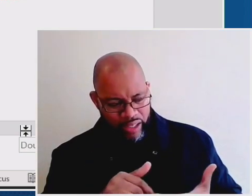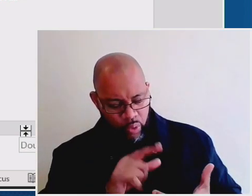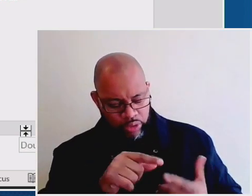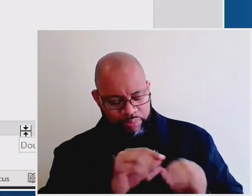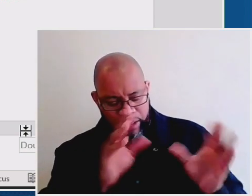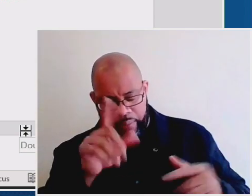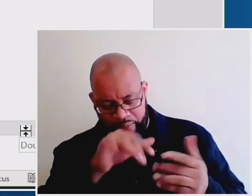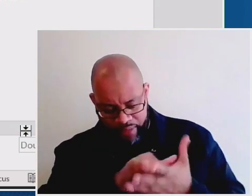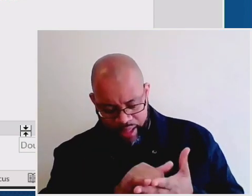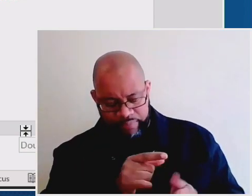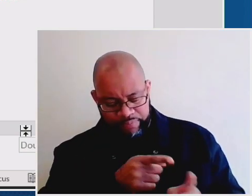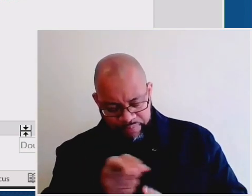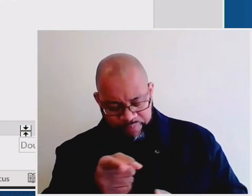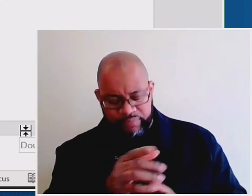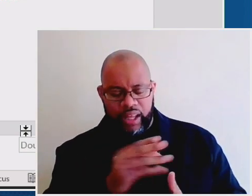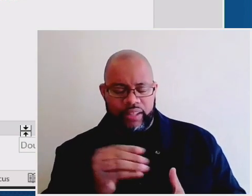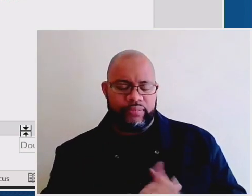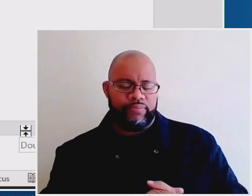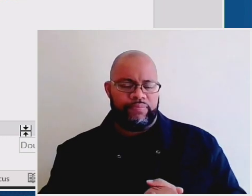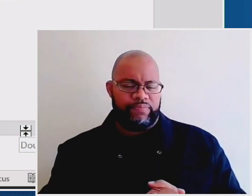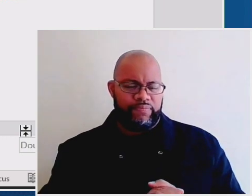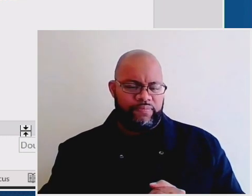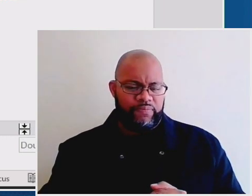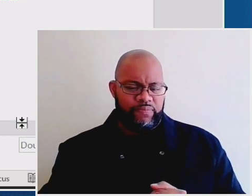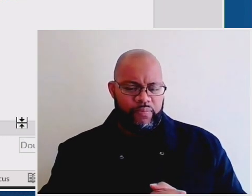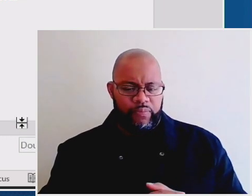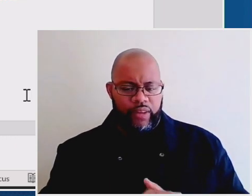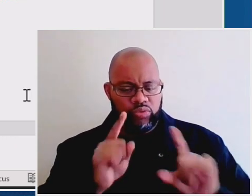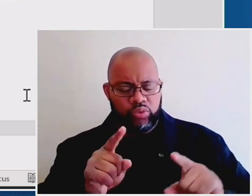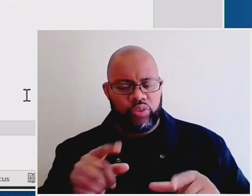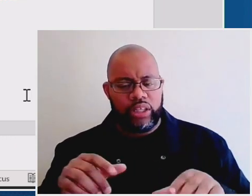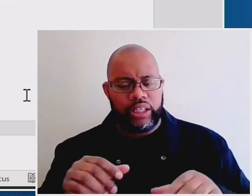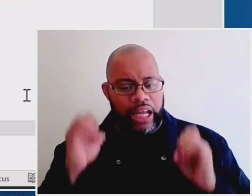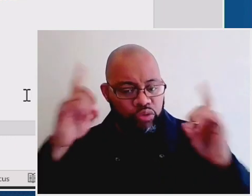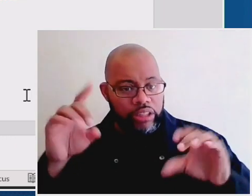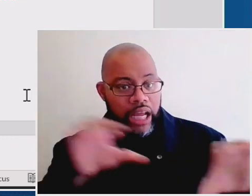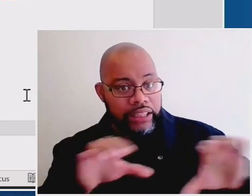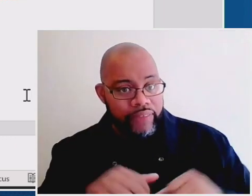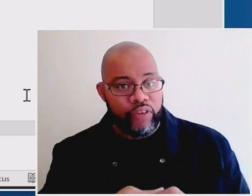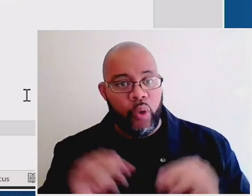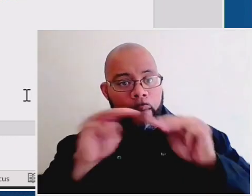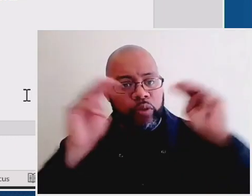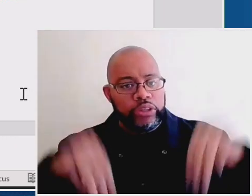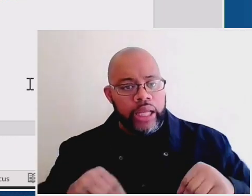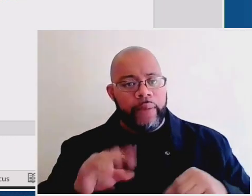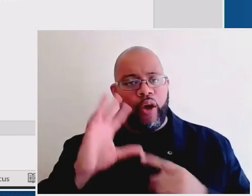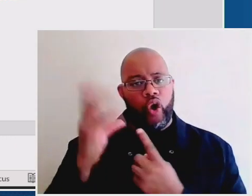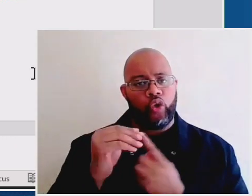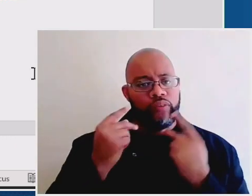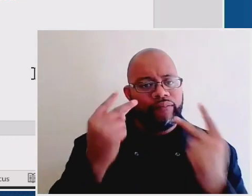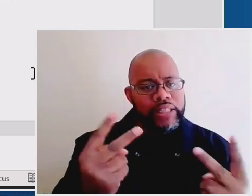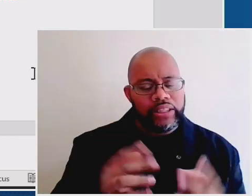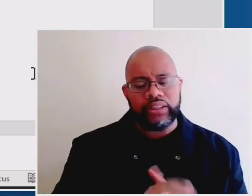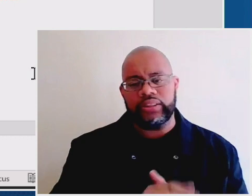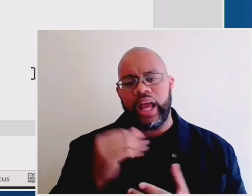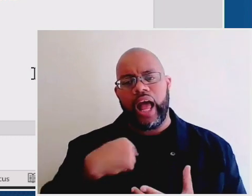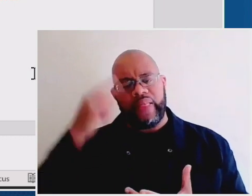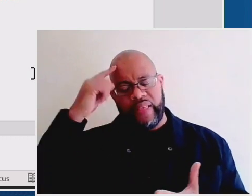that and attending educational activities, museum and cultural visits. And I think